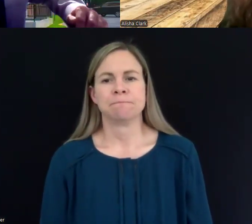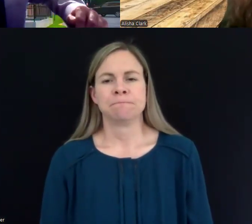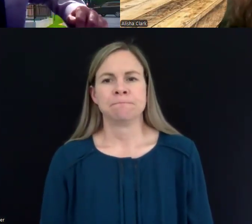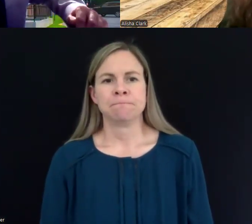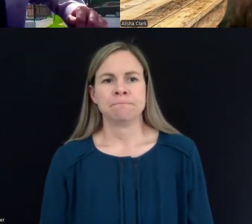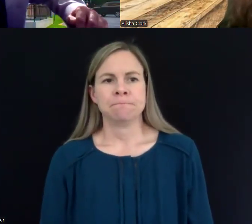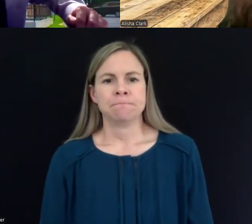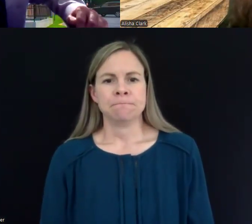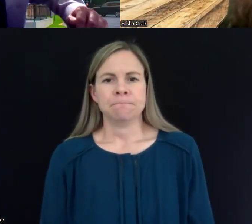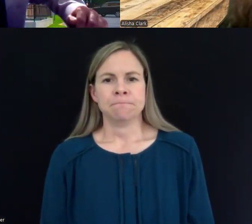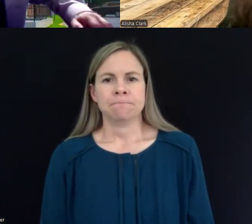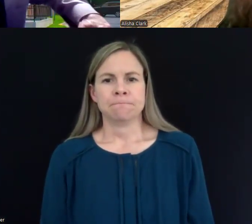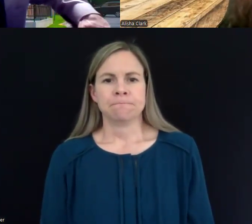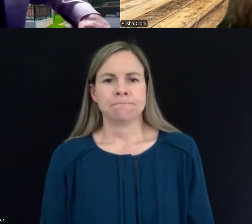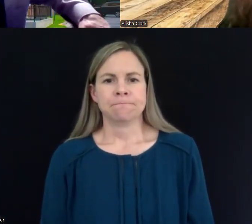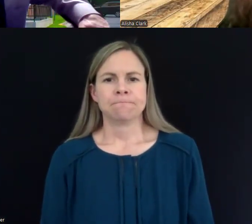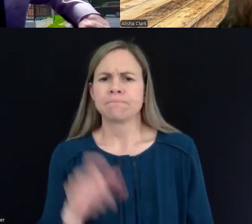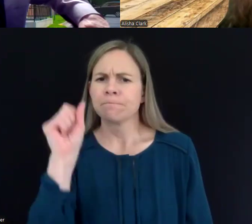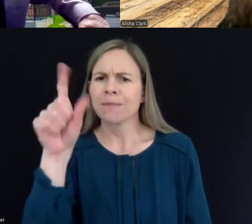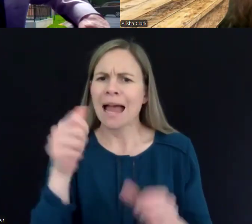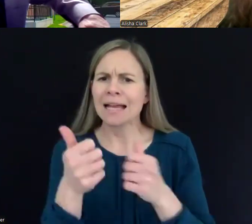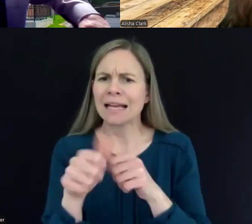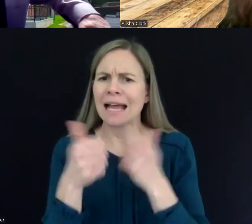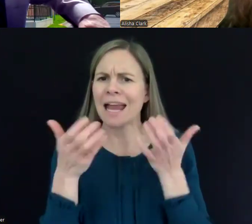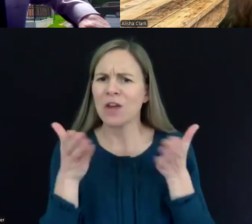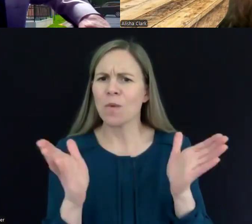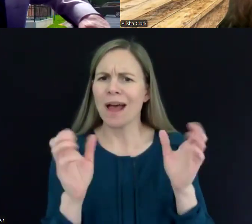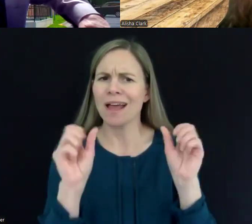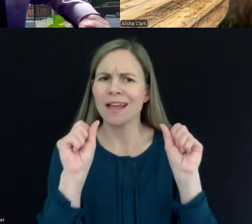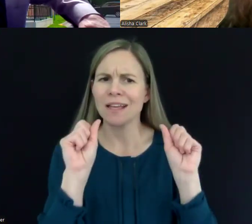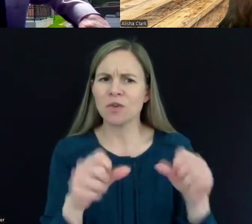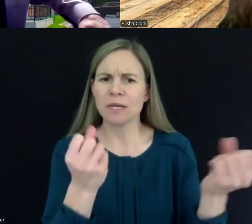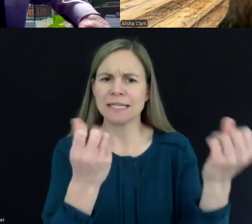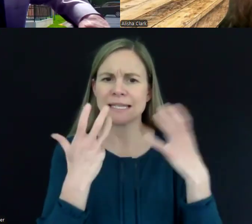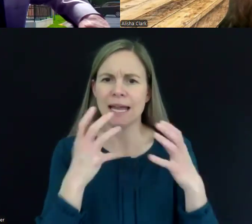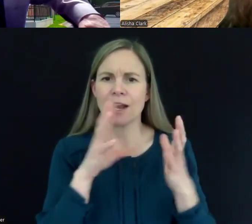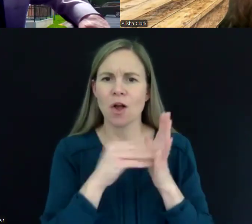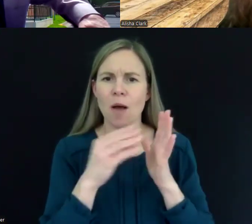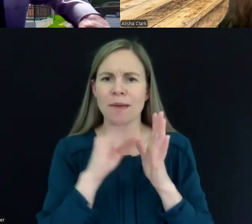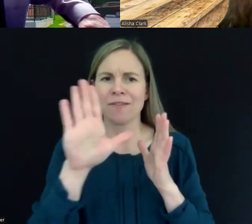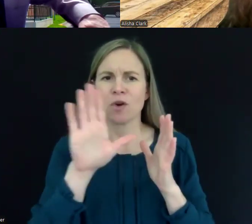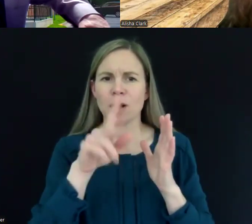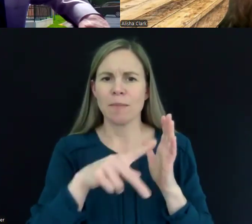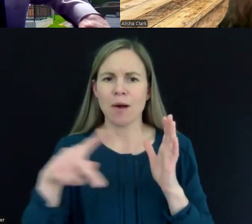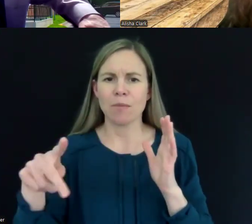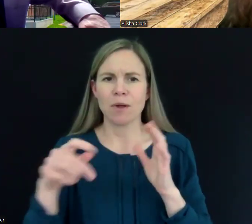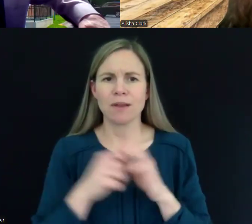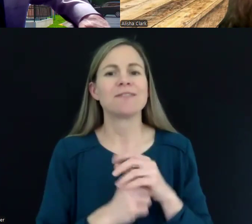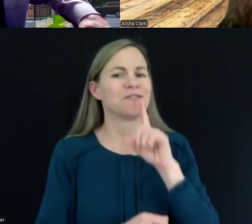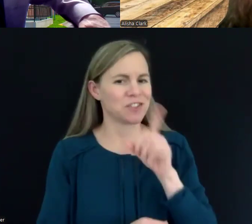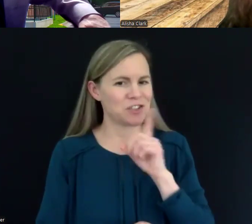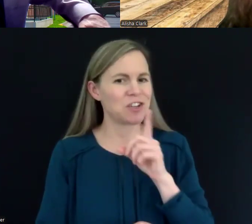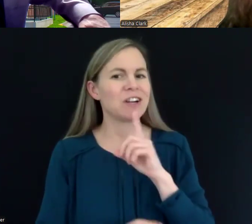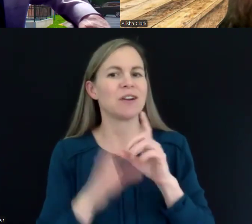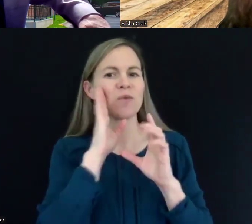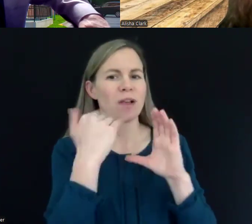Is there any way we can get a copy of your PowerPoint emailed to? Absolutely. I will email